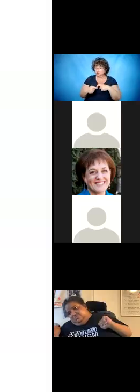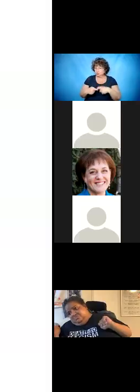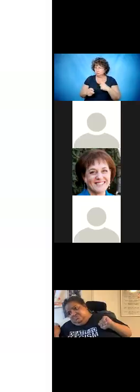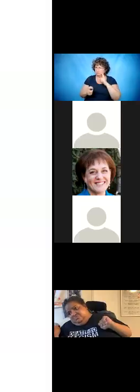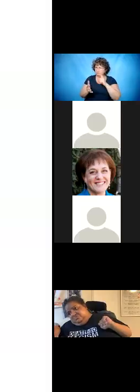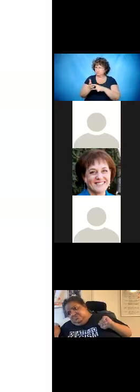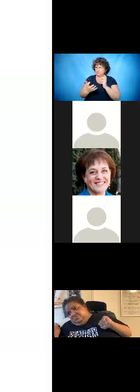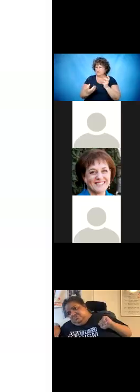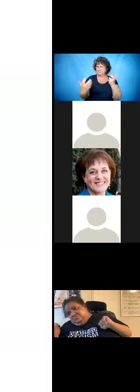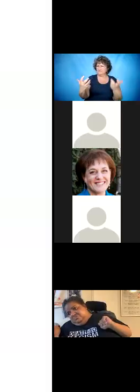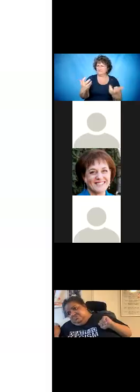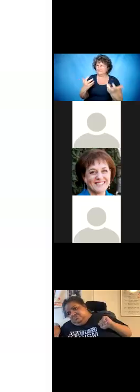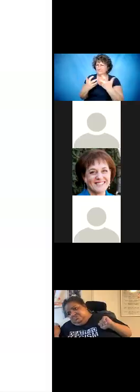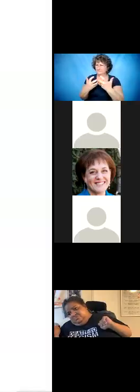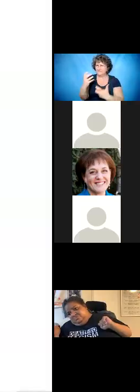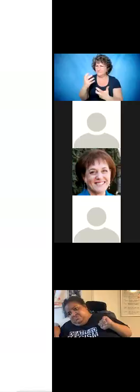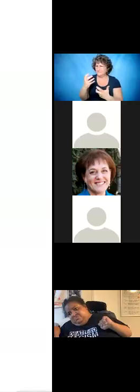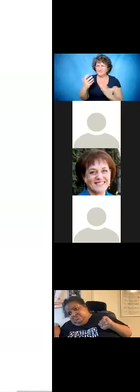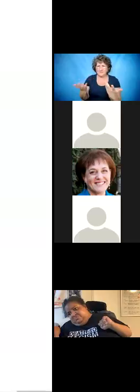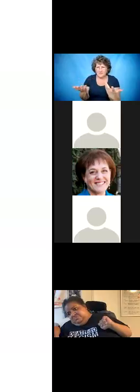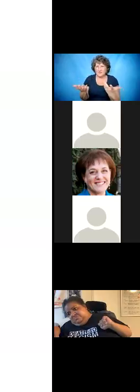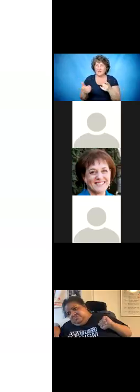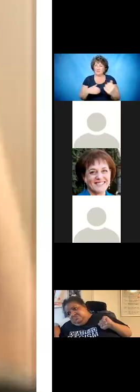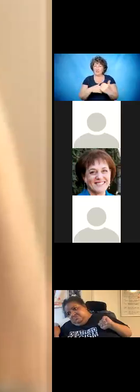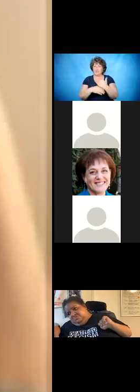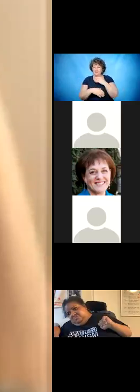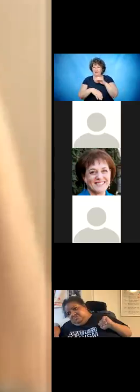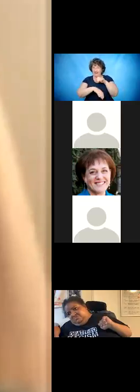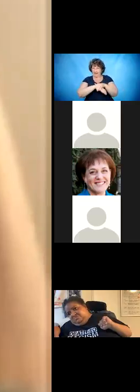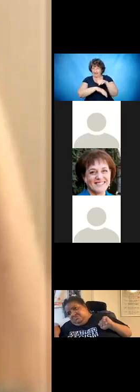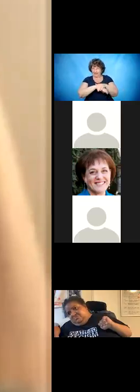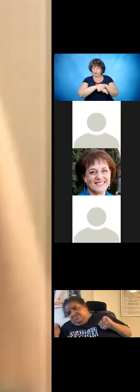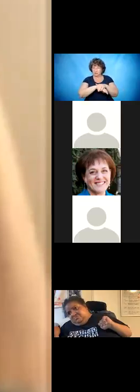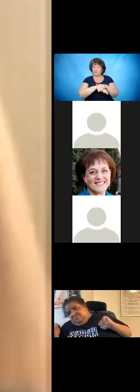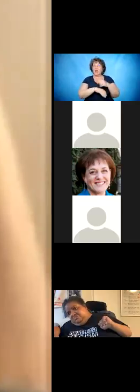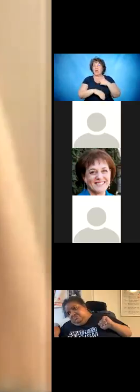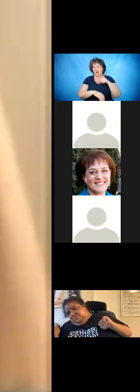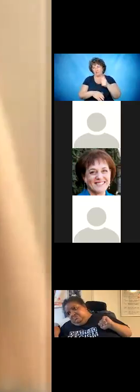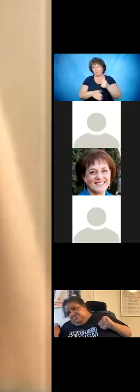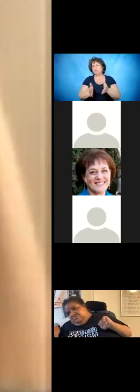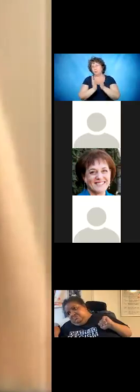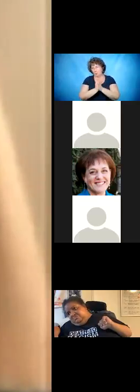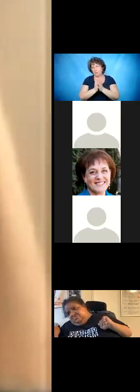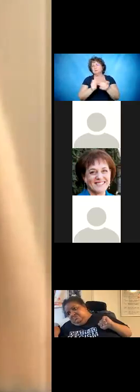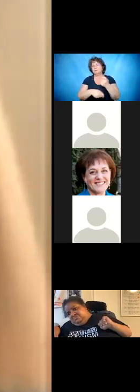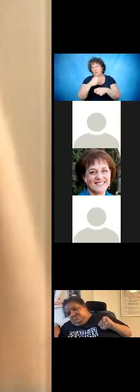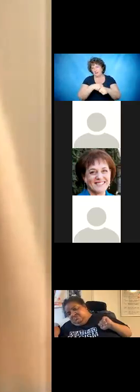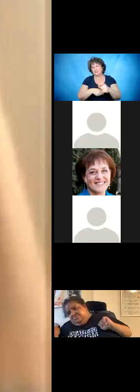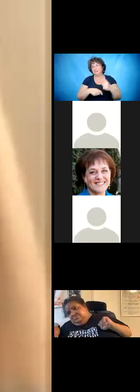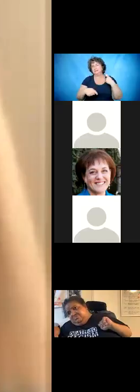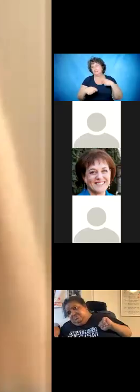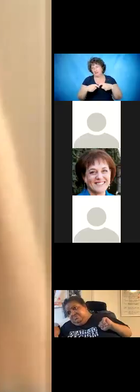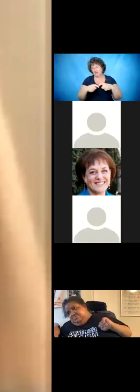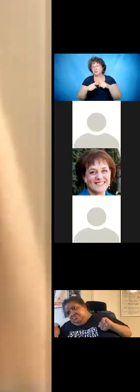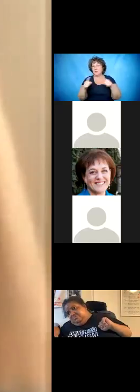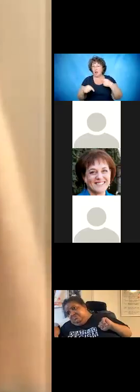irregularities. They send me the version in English, and I have to request it in Spanish, but I have to make